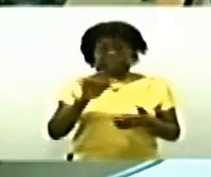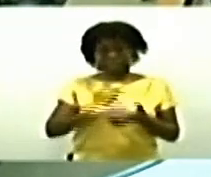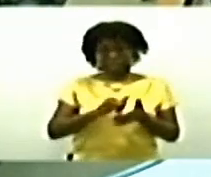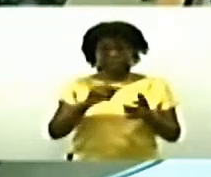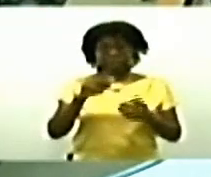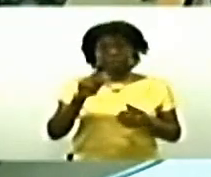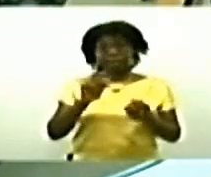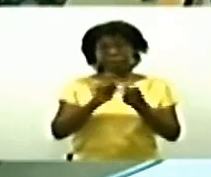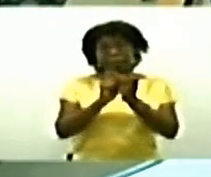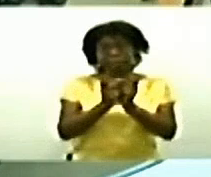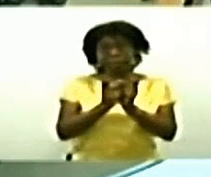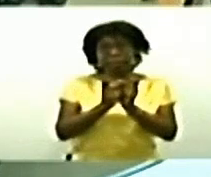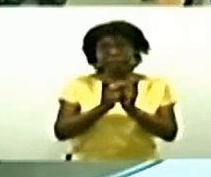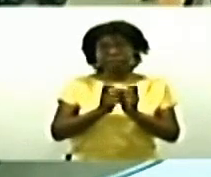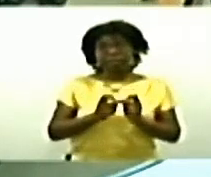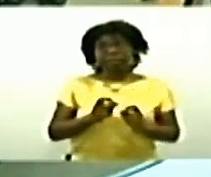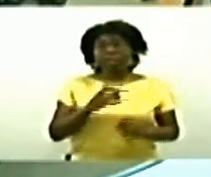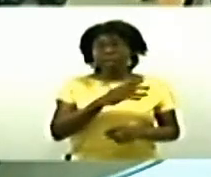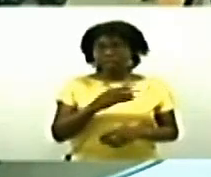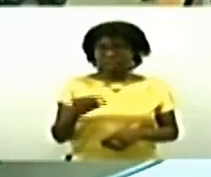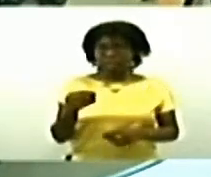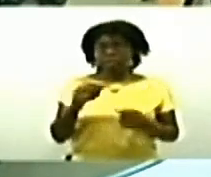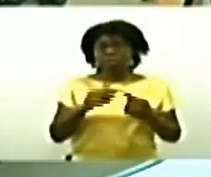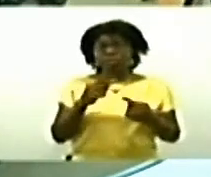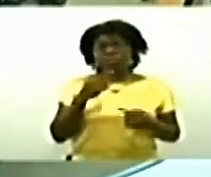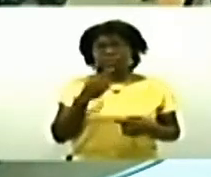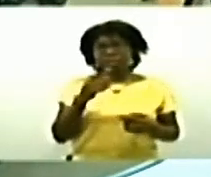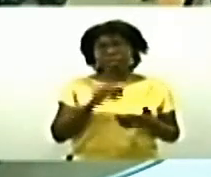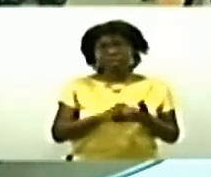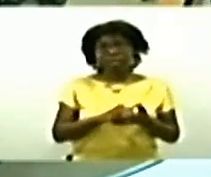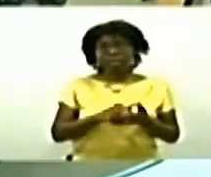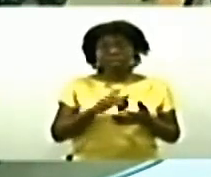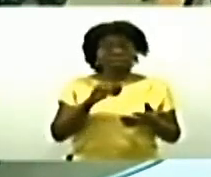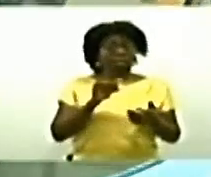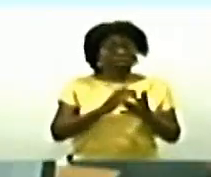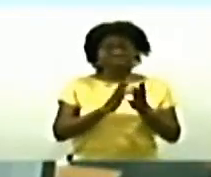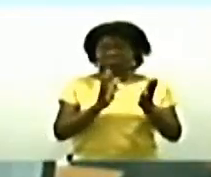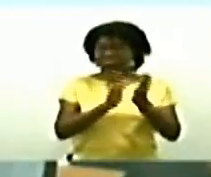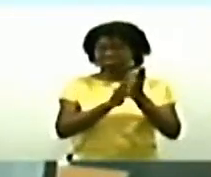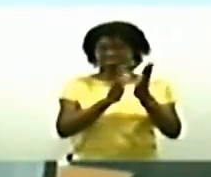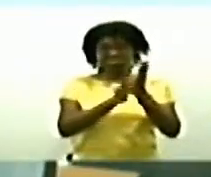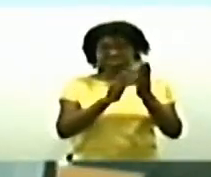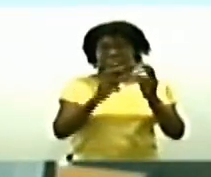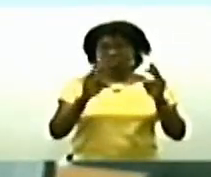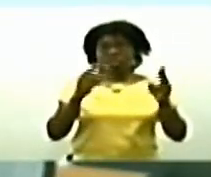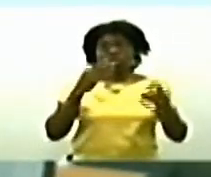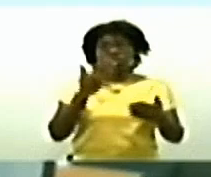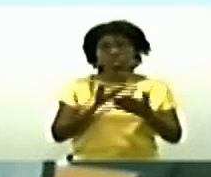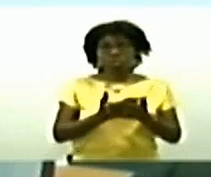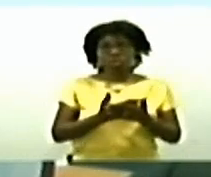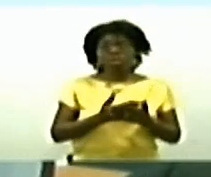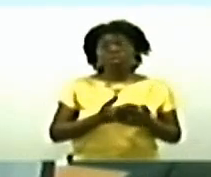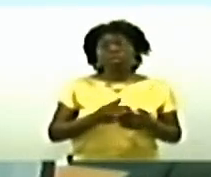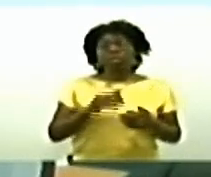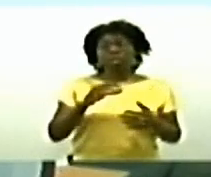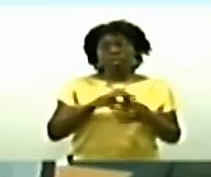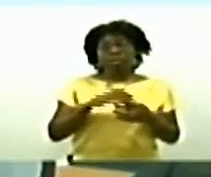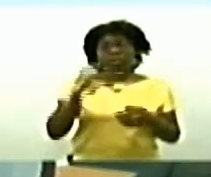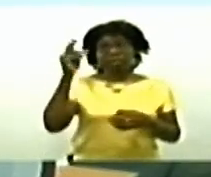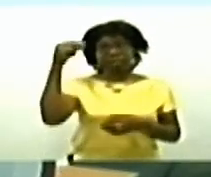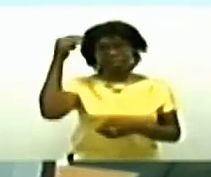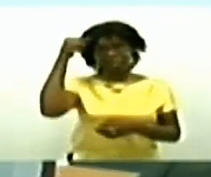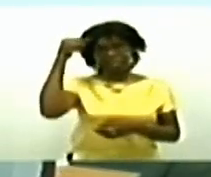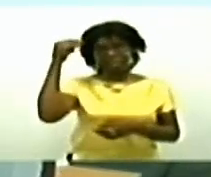amendment and to say that this is an excellent move of the government as it relates to giving our